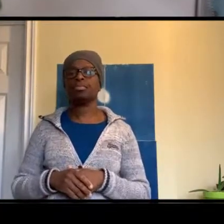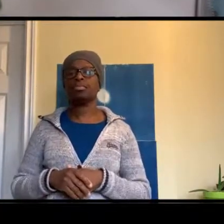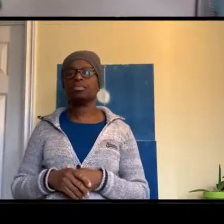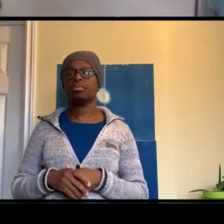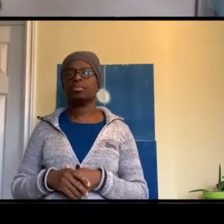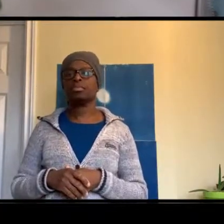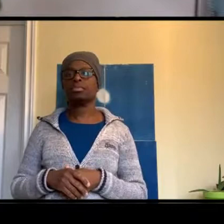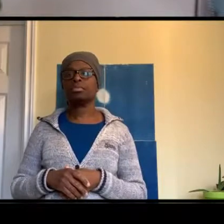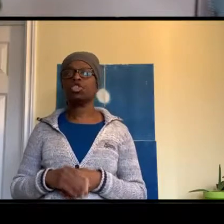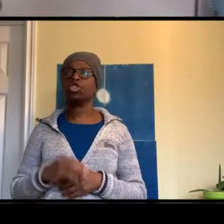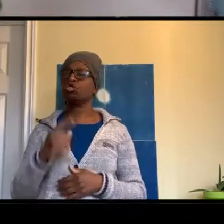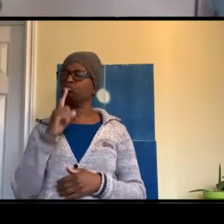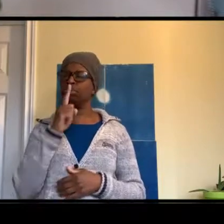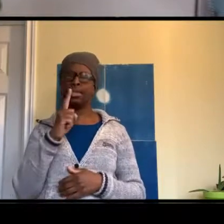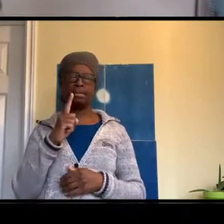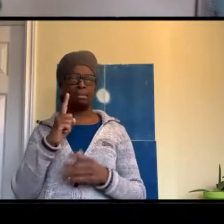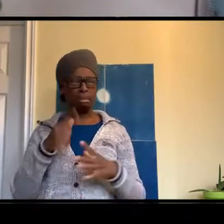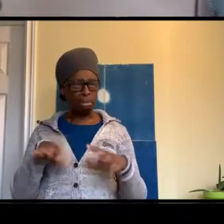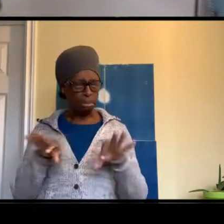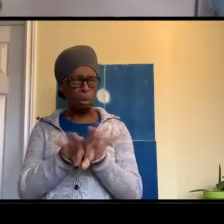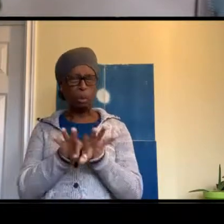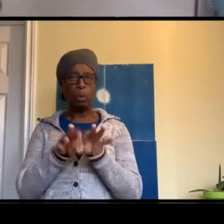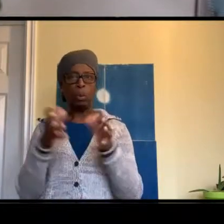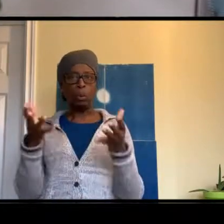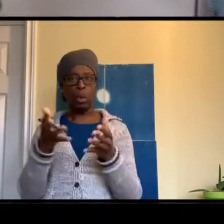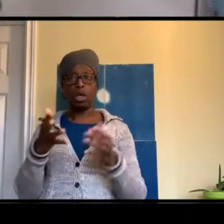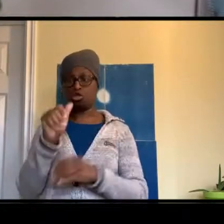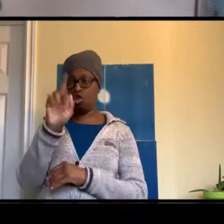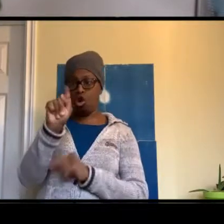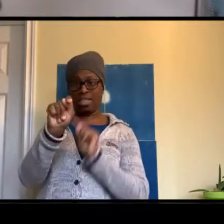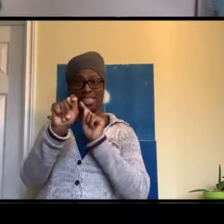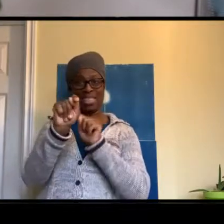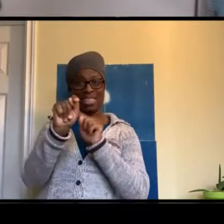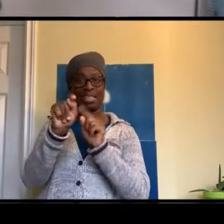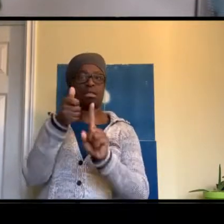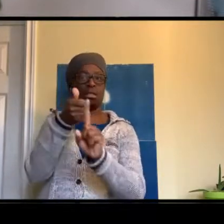in making the art is sort of more important, I think, sometimes than